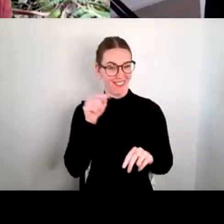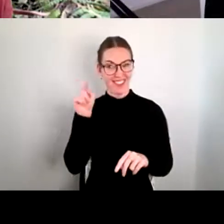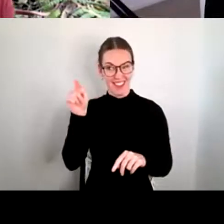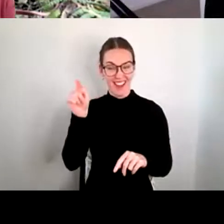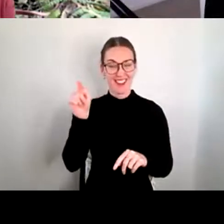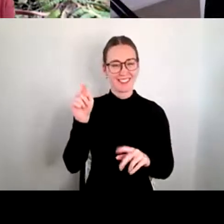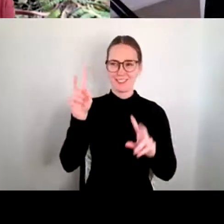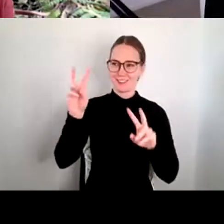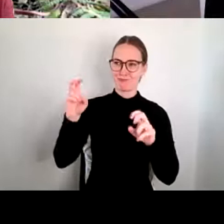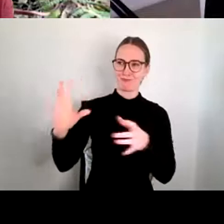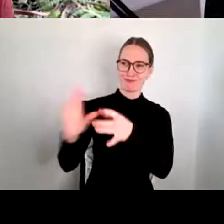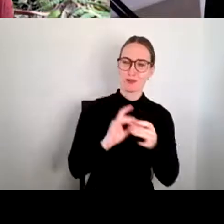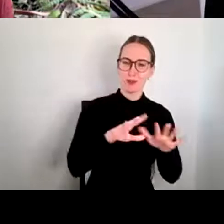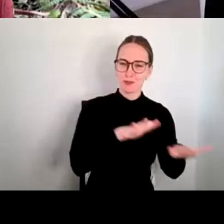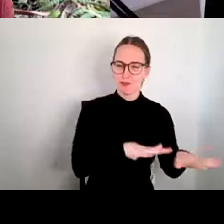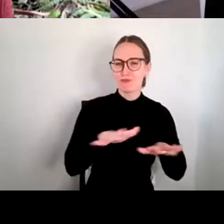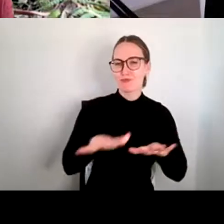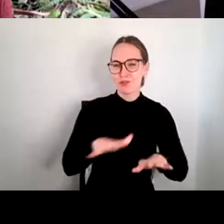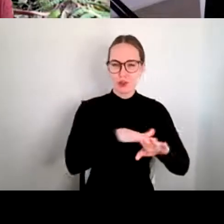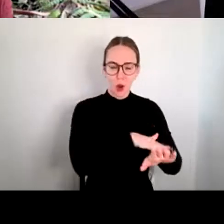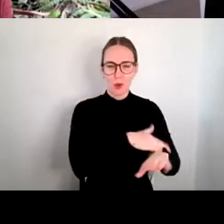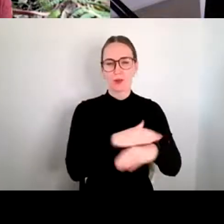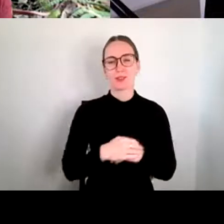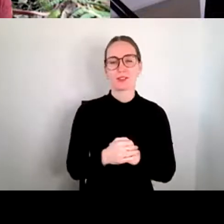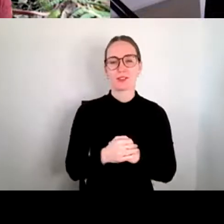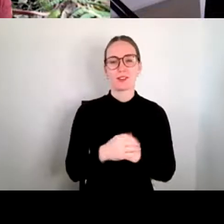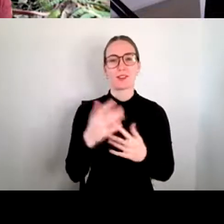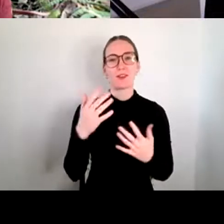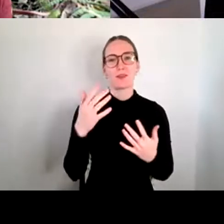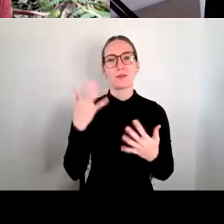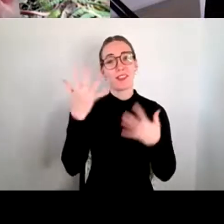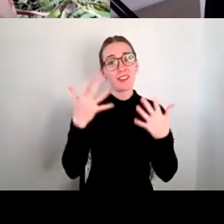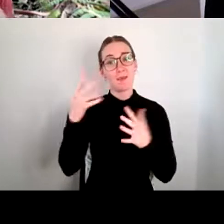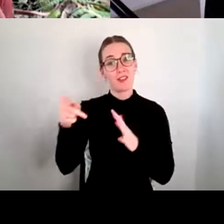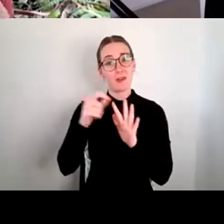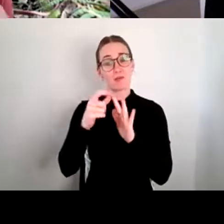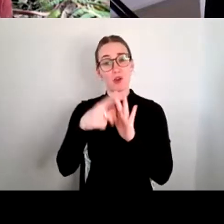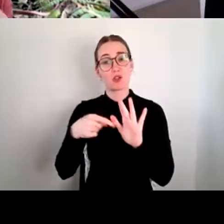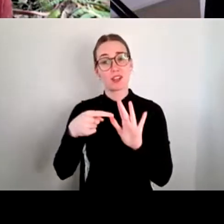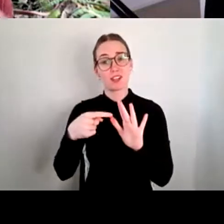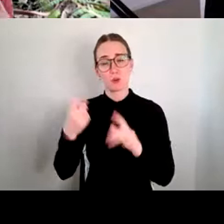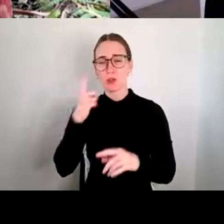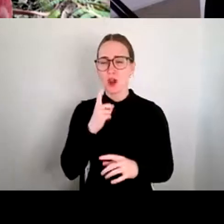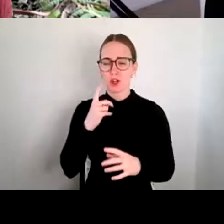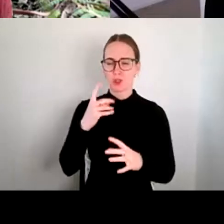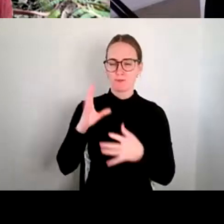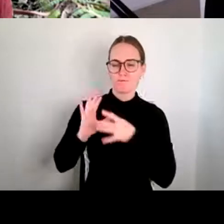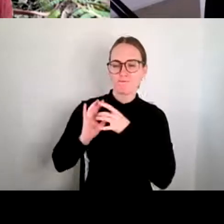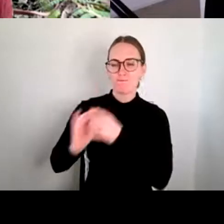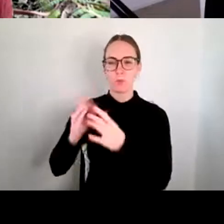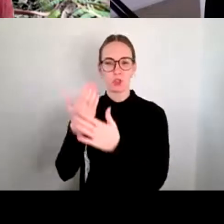but thinking about that project now, the nature of that was to embed the stories of the people into the building we